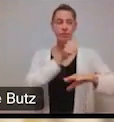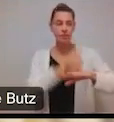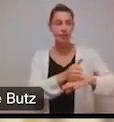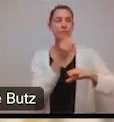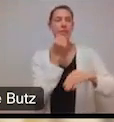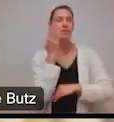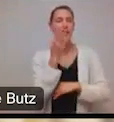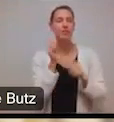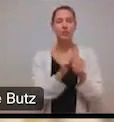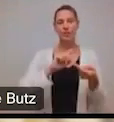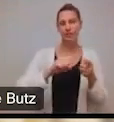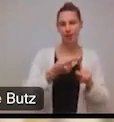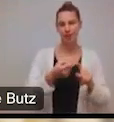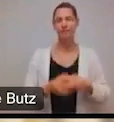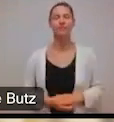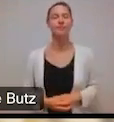friend.